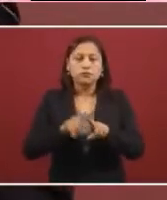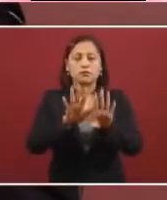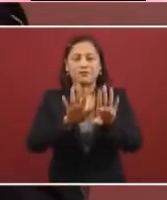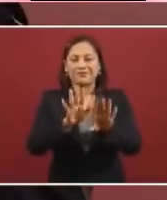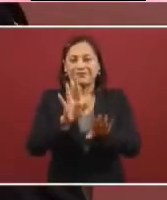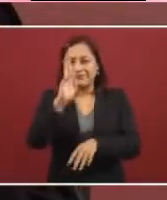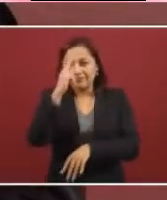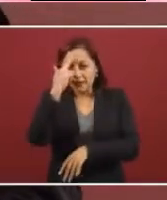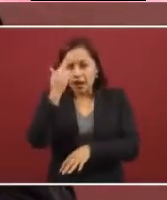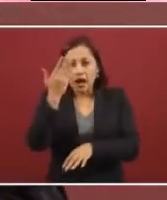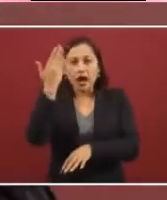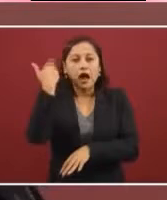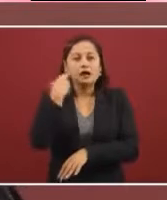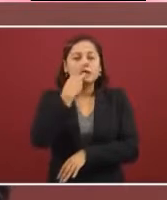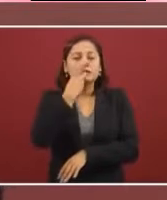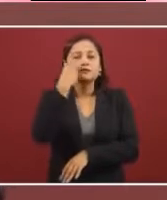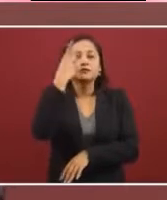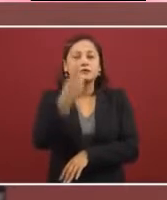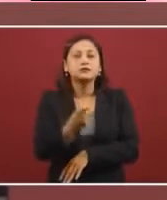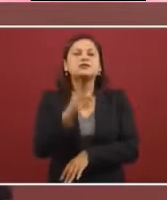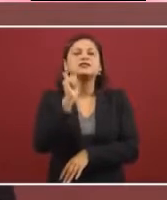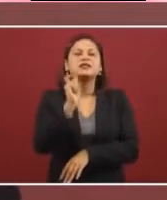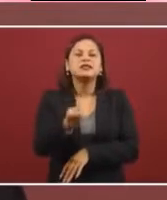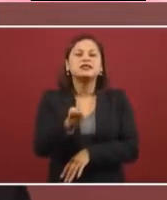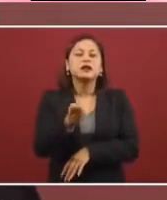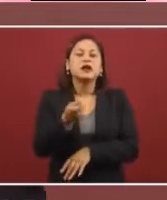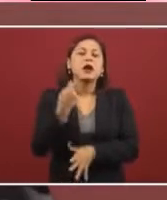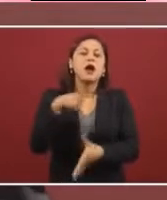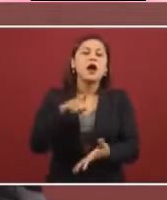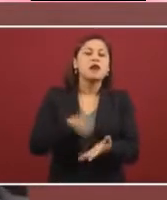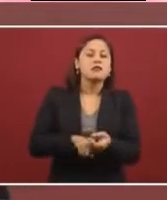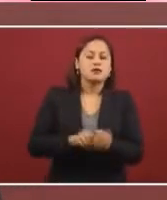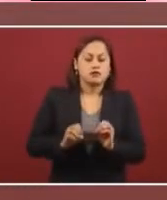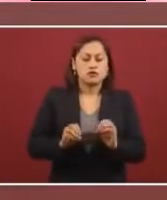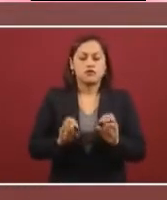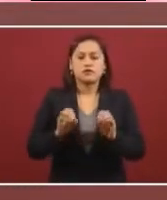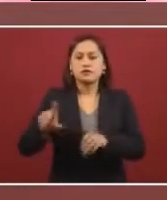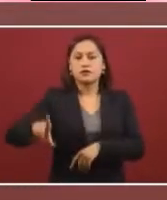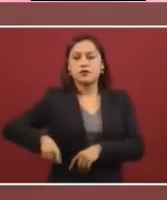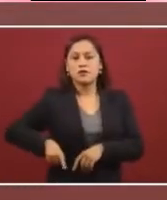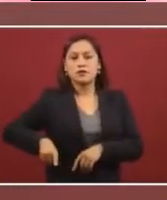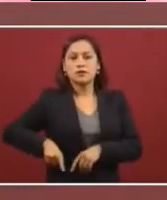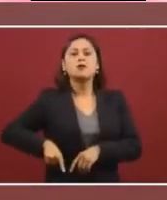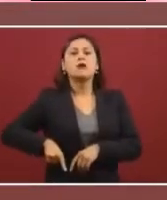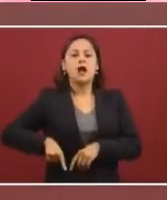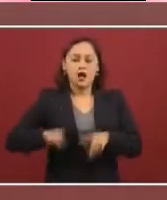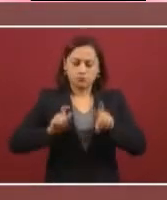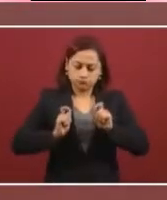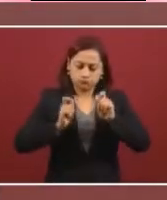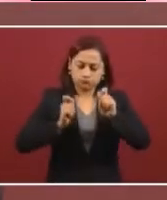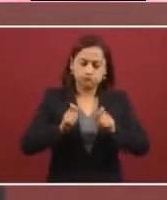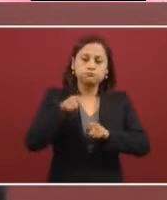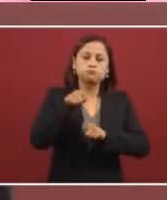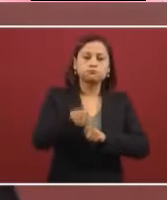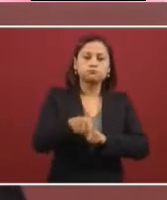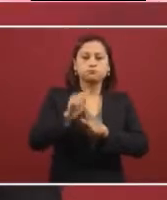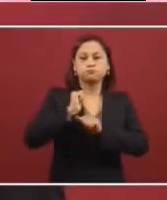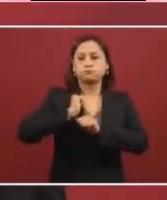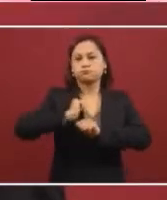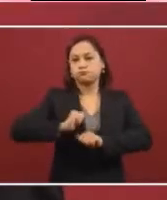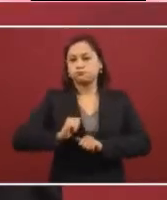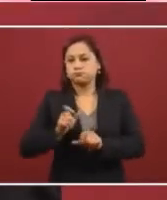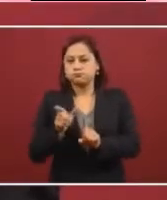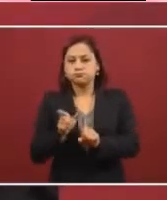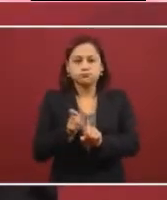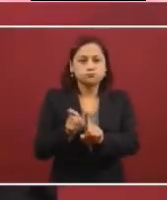They might be under like for surveillance, public functions, other jobs. Pero no se despide, but